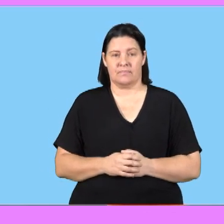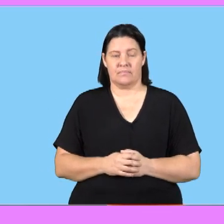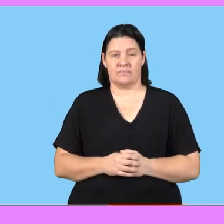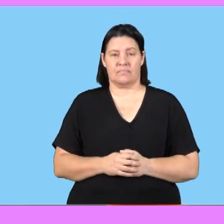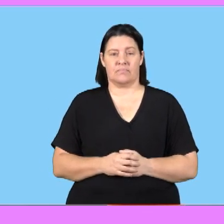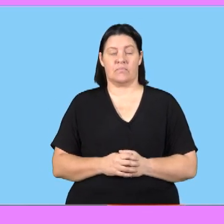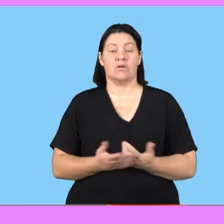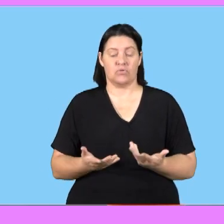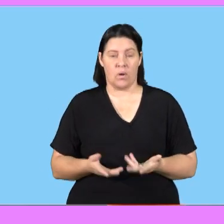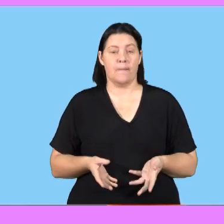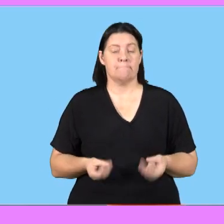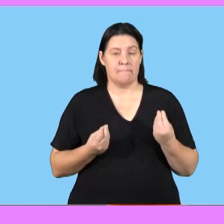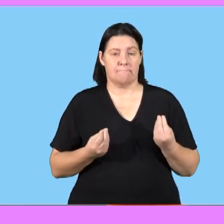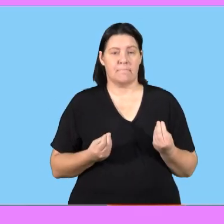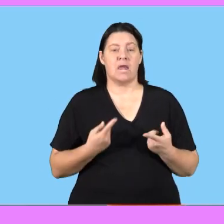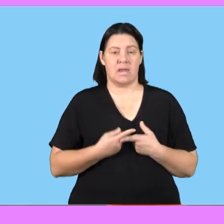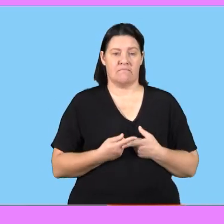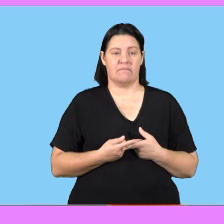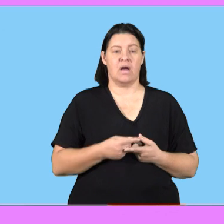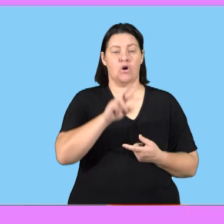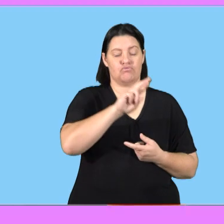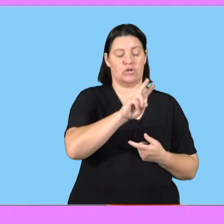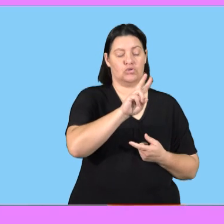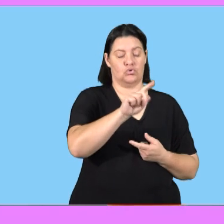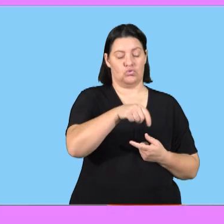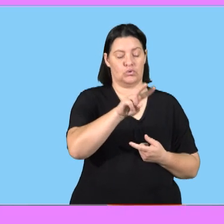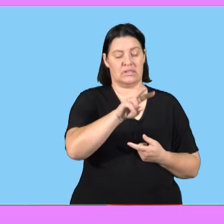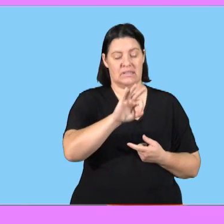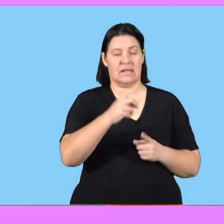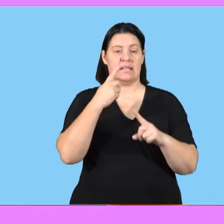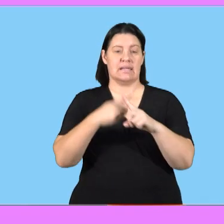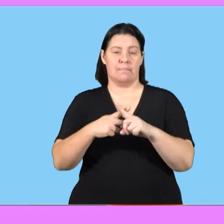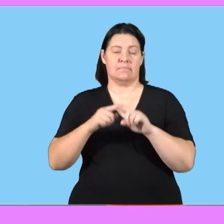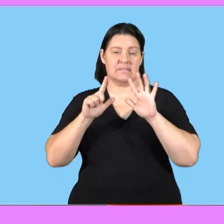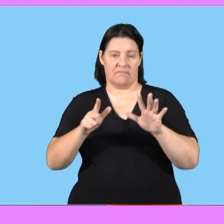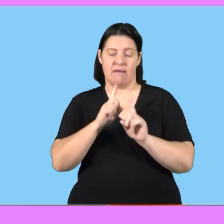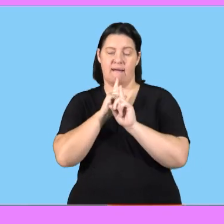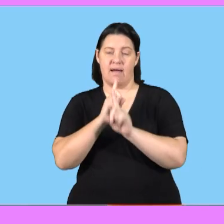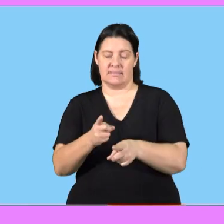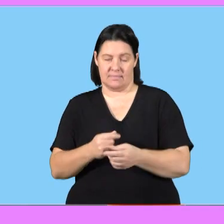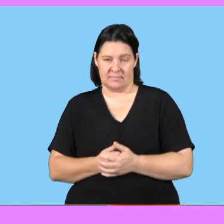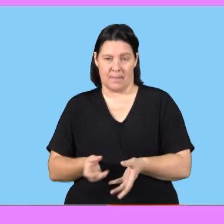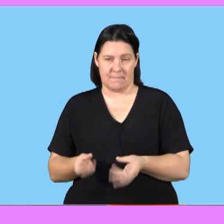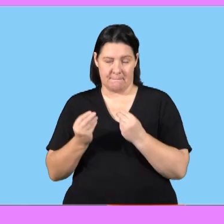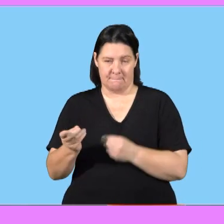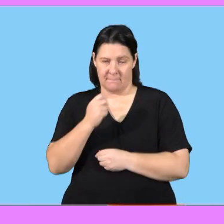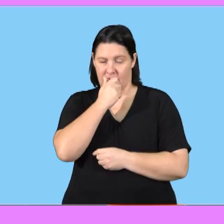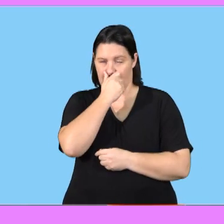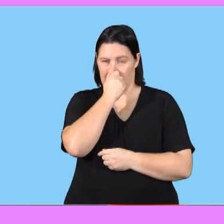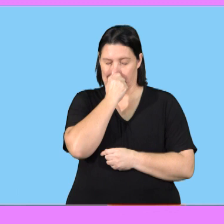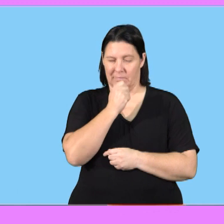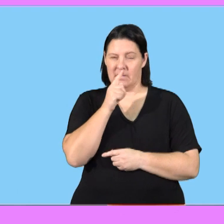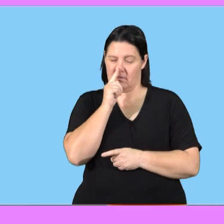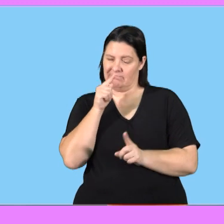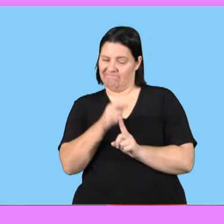So to get your answer, you simply take 2 Rand 23, you multiply by 7, and you get your answer. But now let